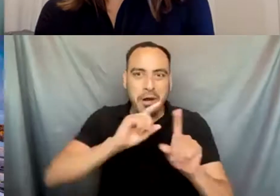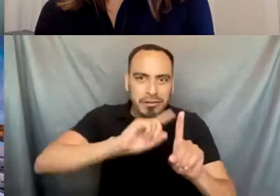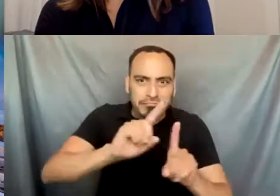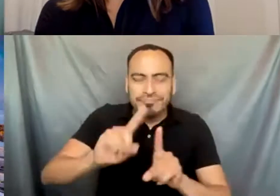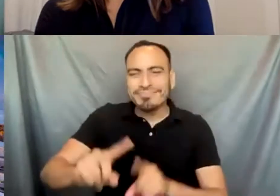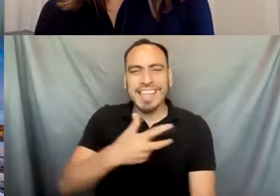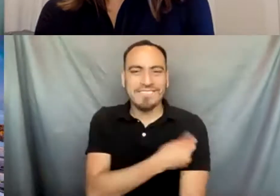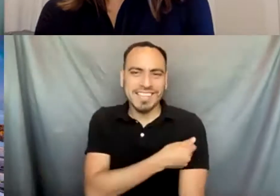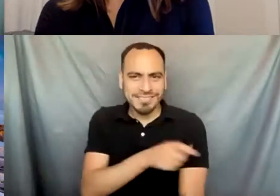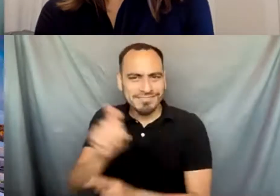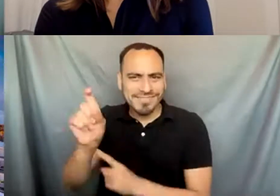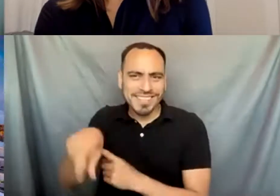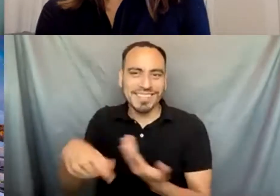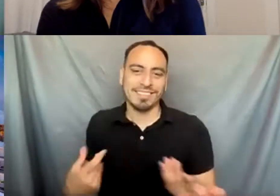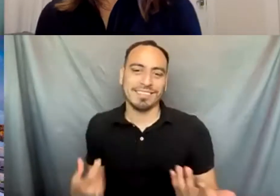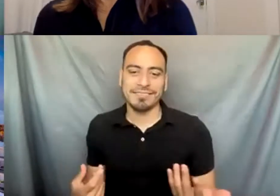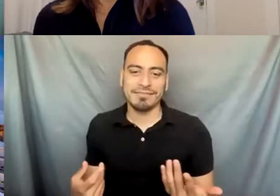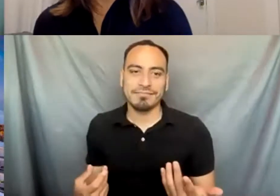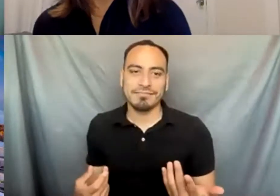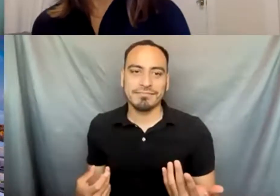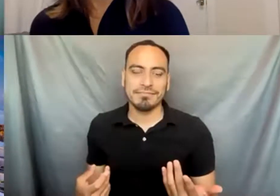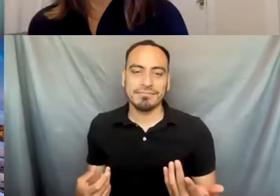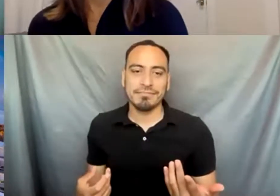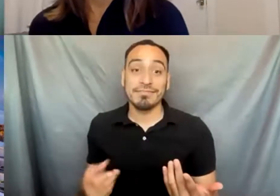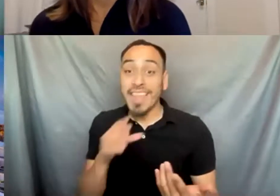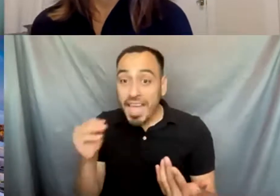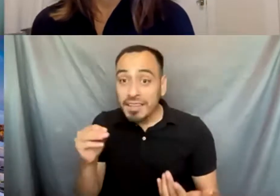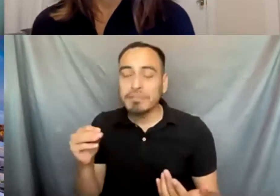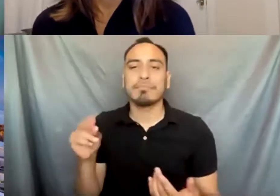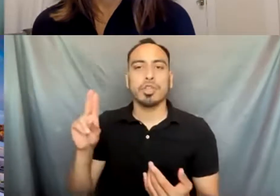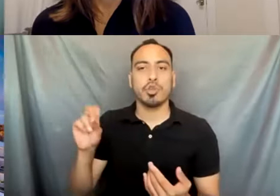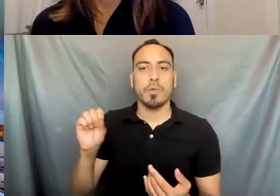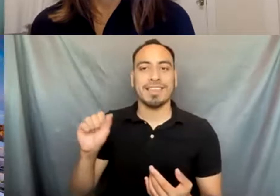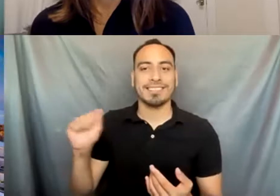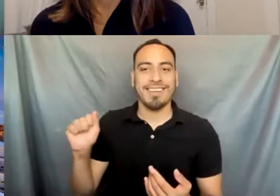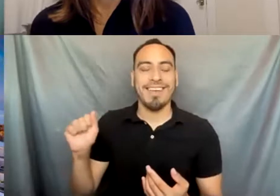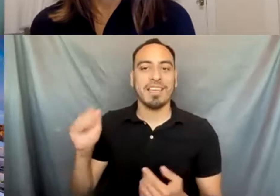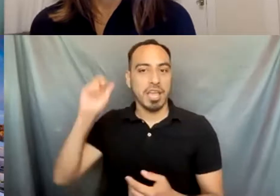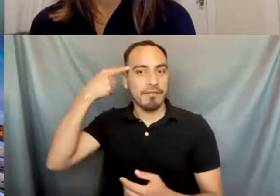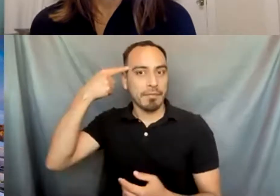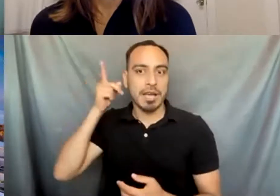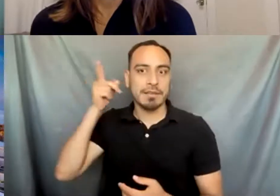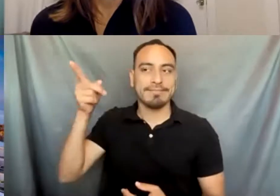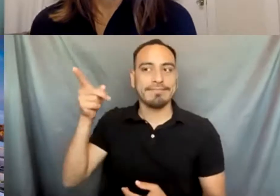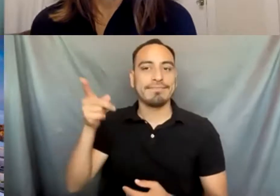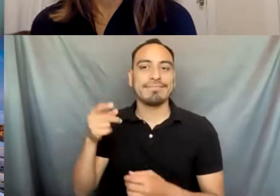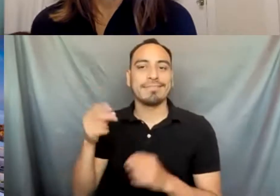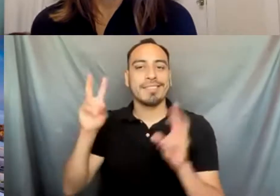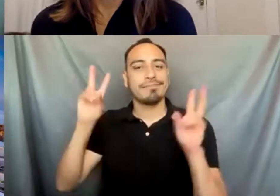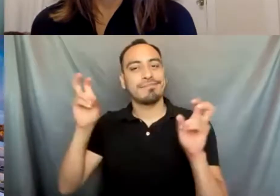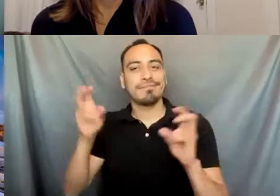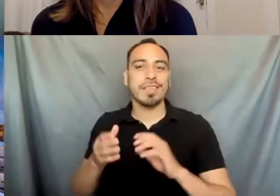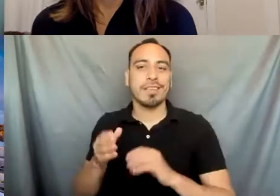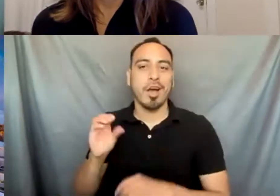also the U.S. government through Operation Warp Speed paid a lot of money to